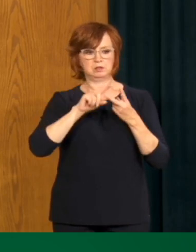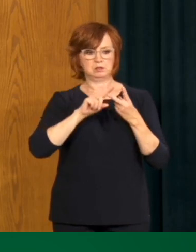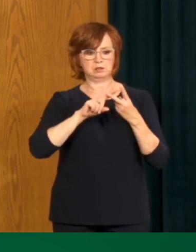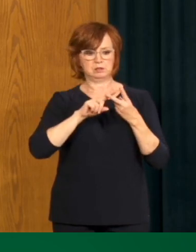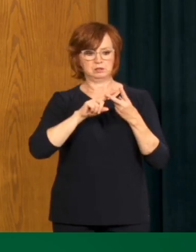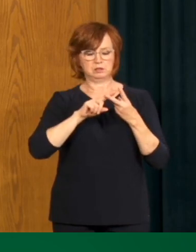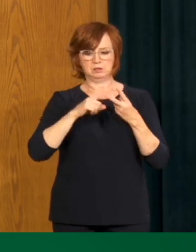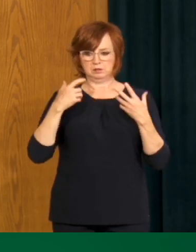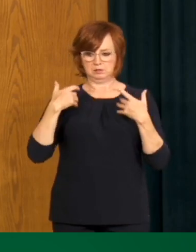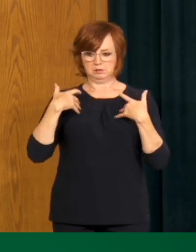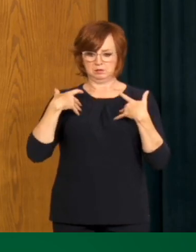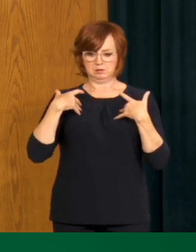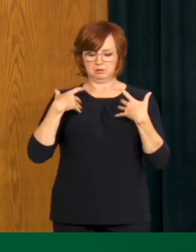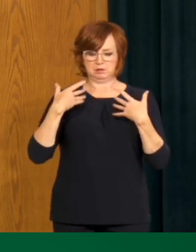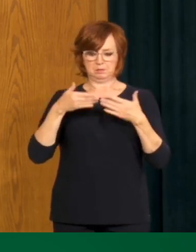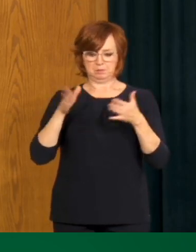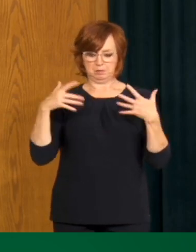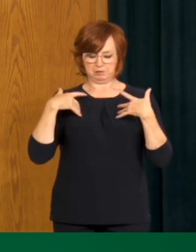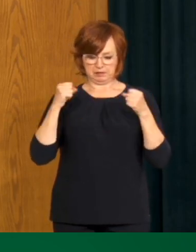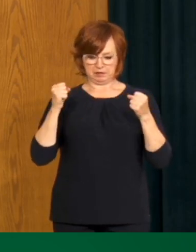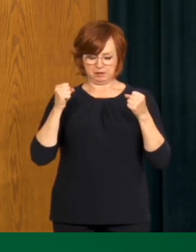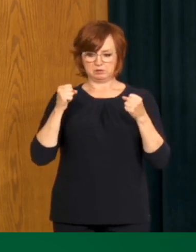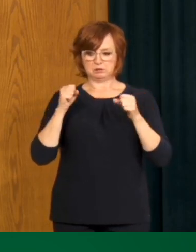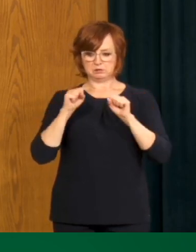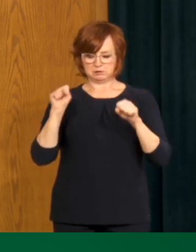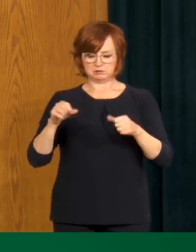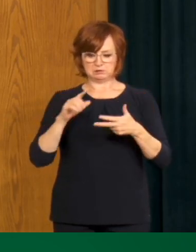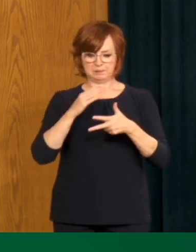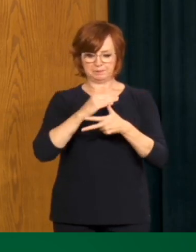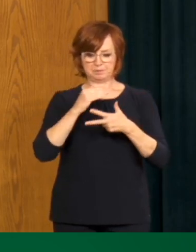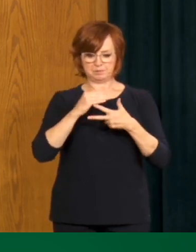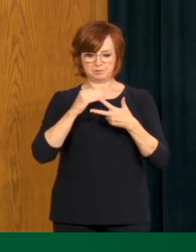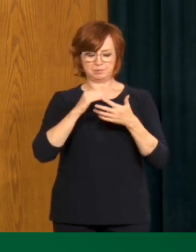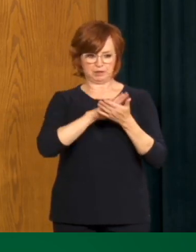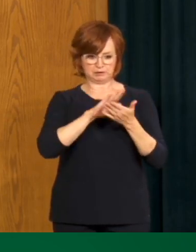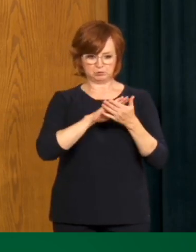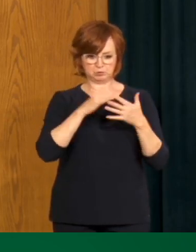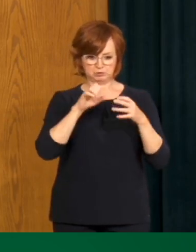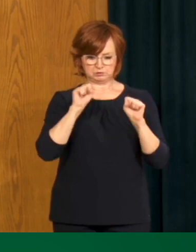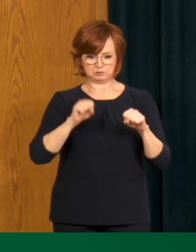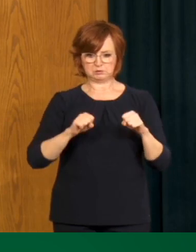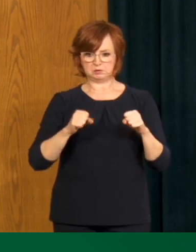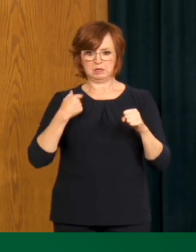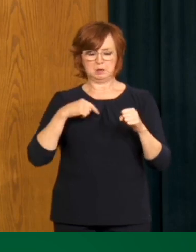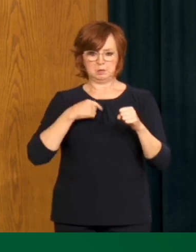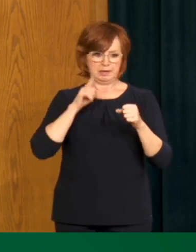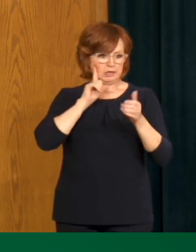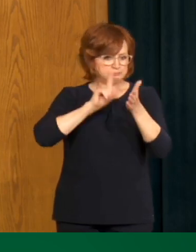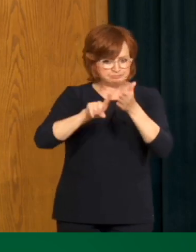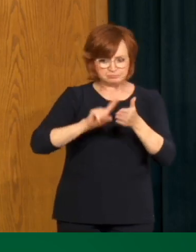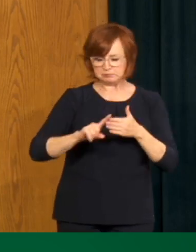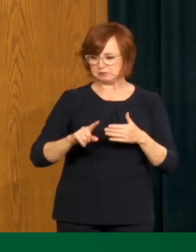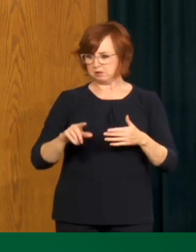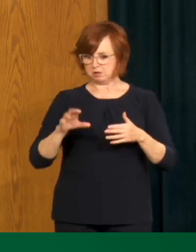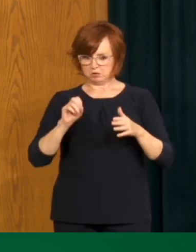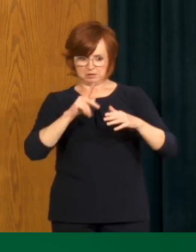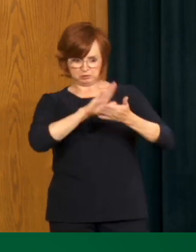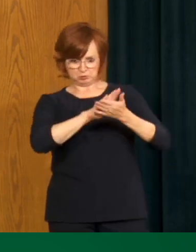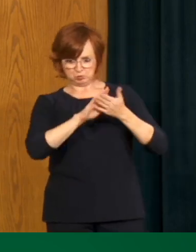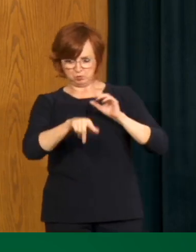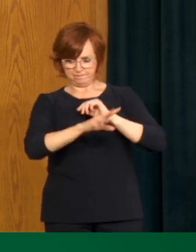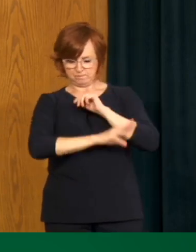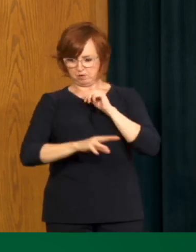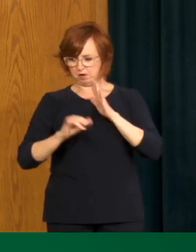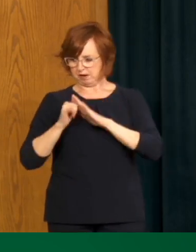health, on what the parameters and what the outlook is for how do we safely send our children back to